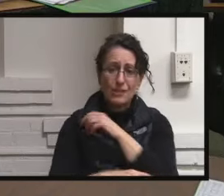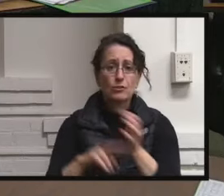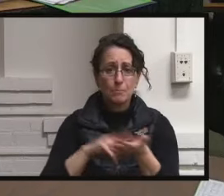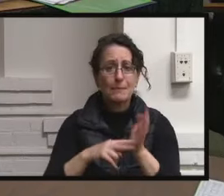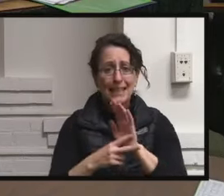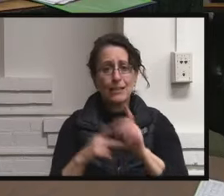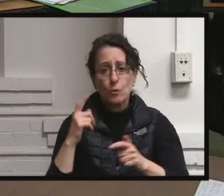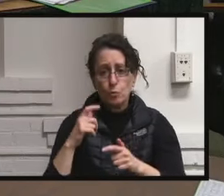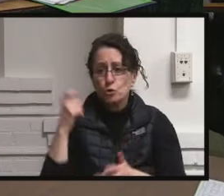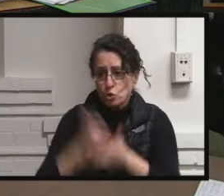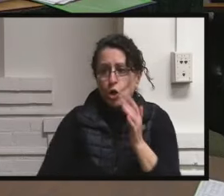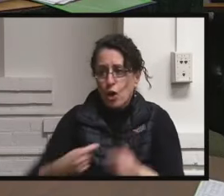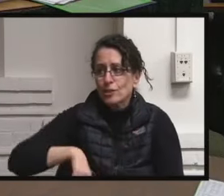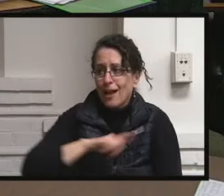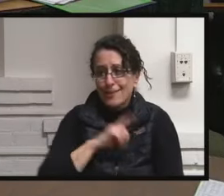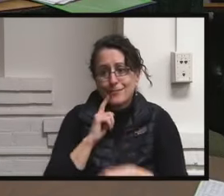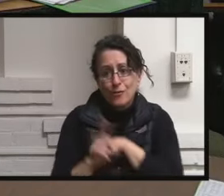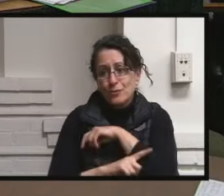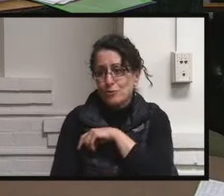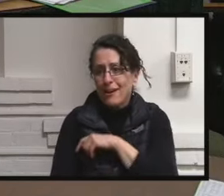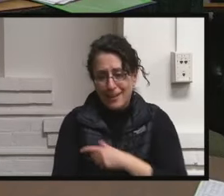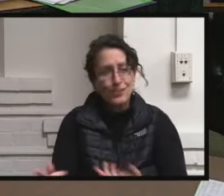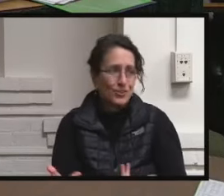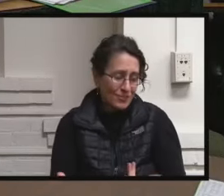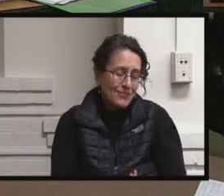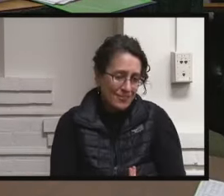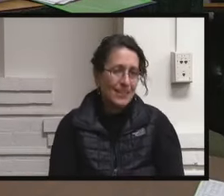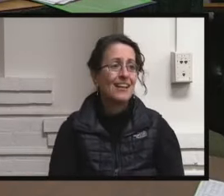assessment. Yeah, that's correct. You're paying for them as part of the